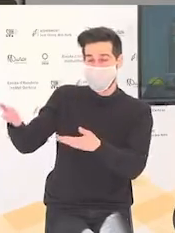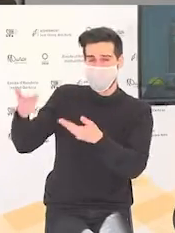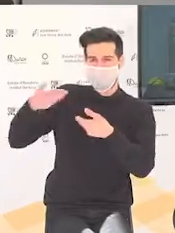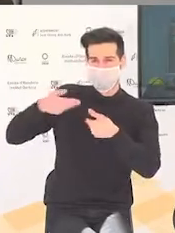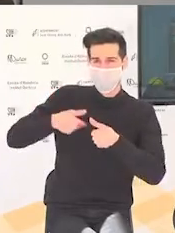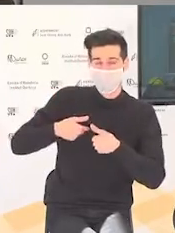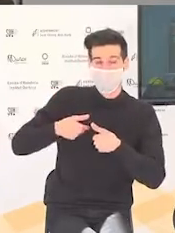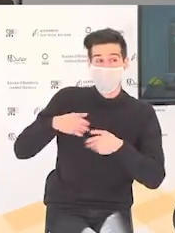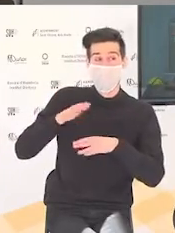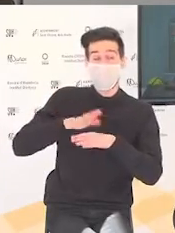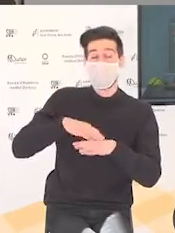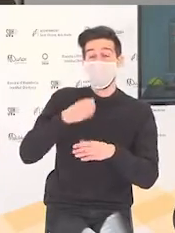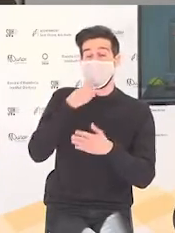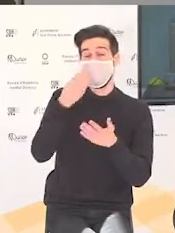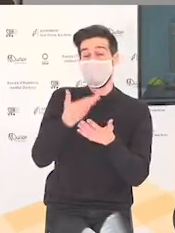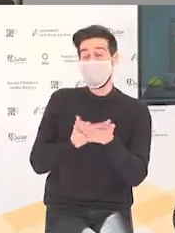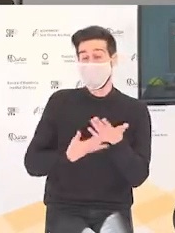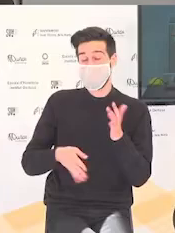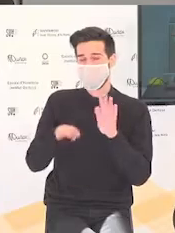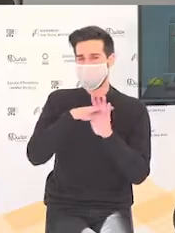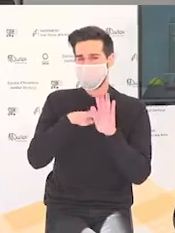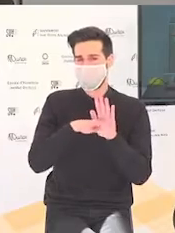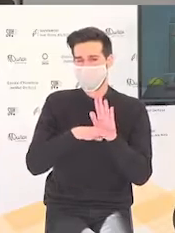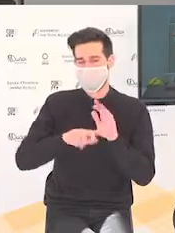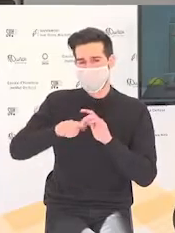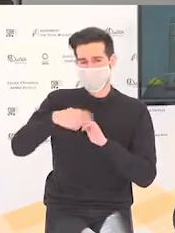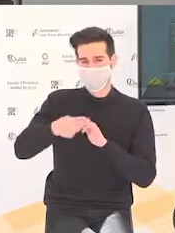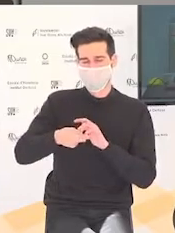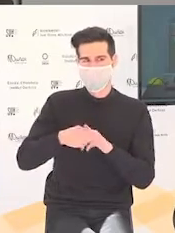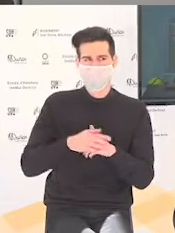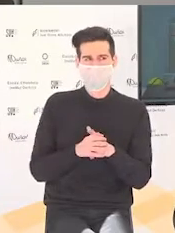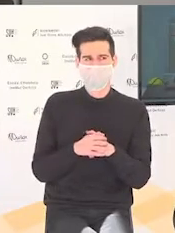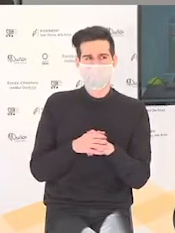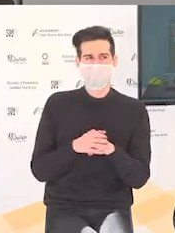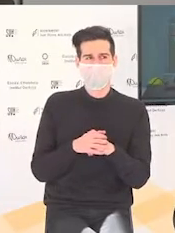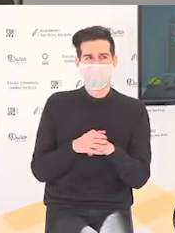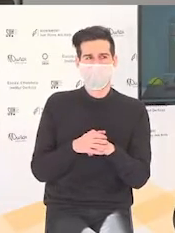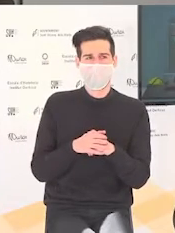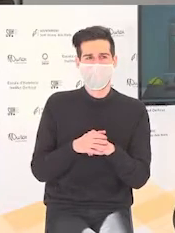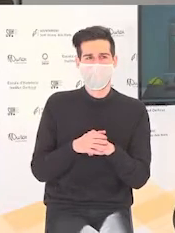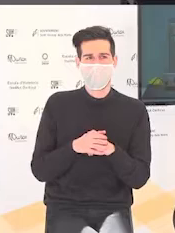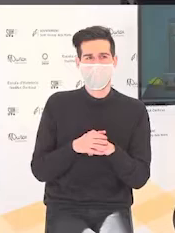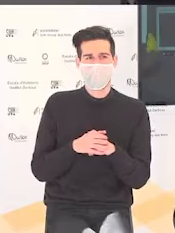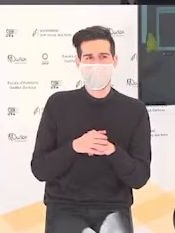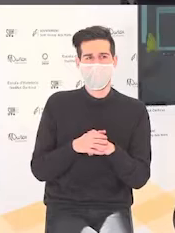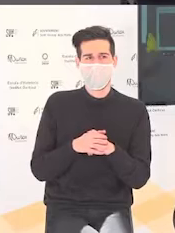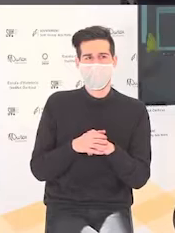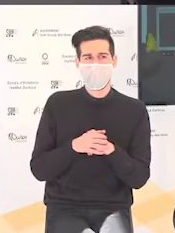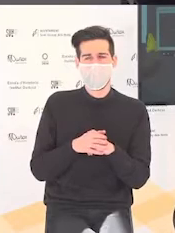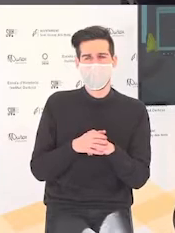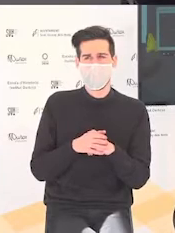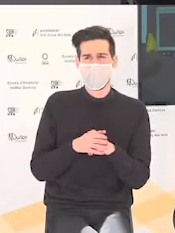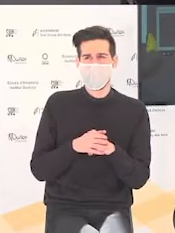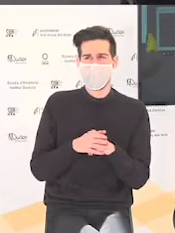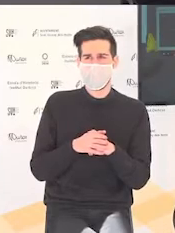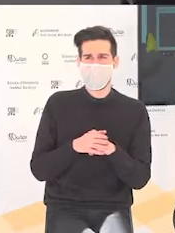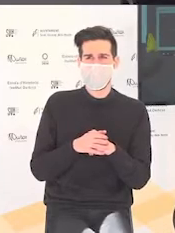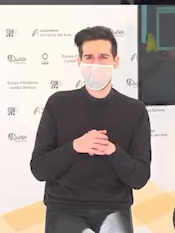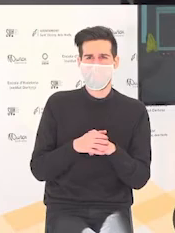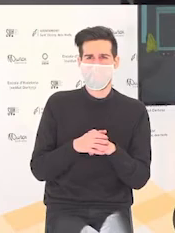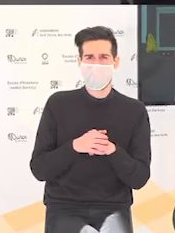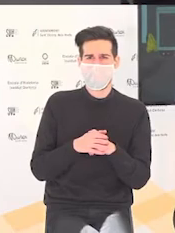siguiente receta. If I'm working in a pastry shop, I'm going to have this frozen, I'm going to have my meringue ready, and then I'm going to whip